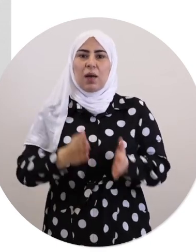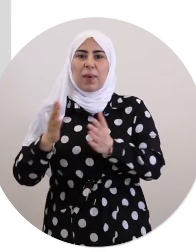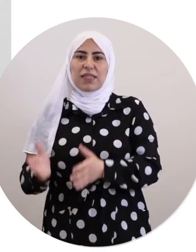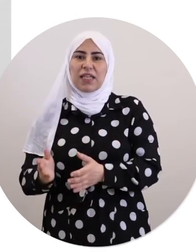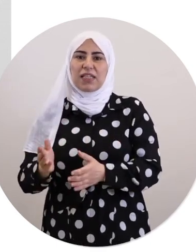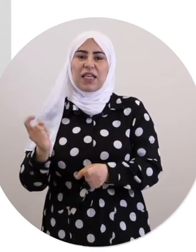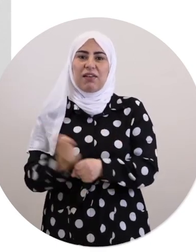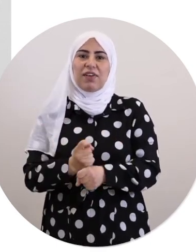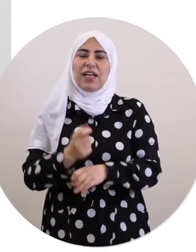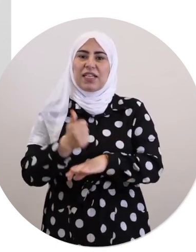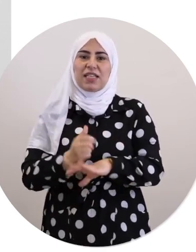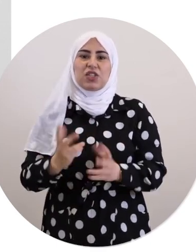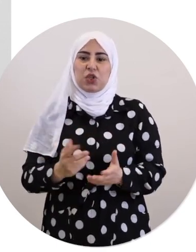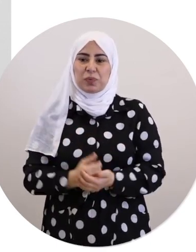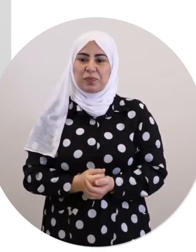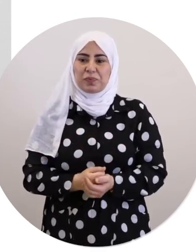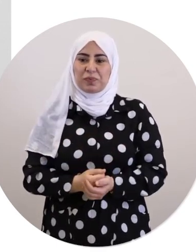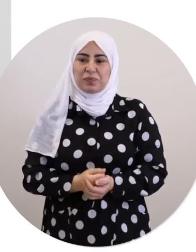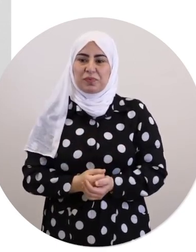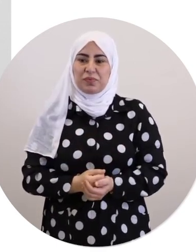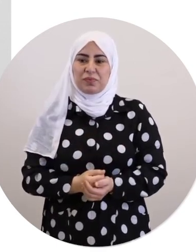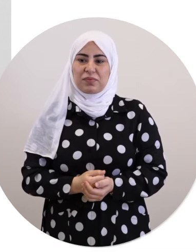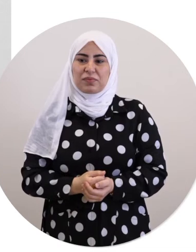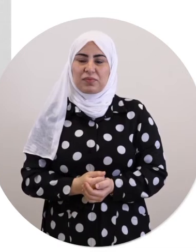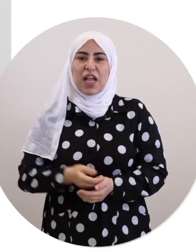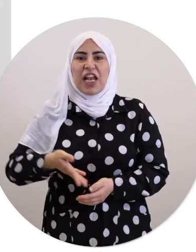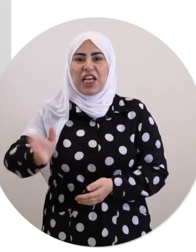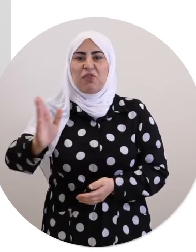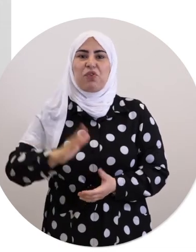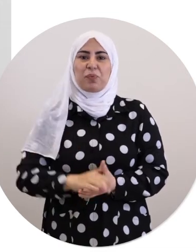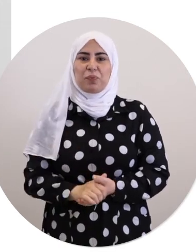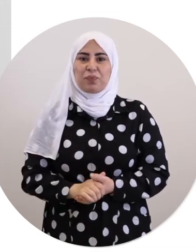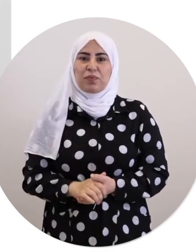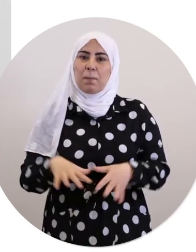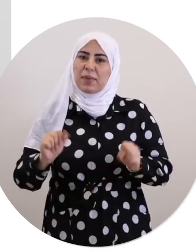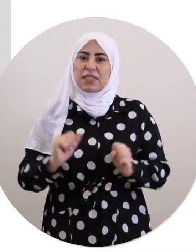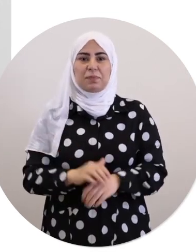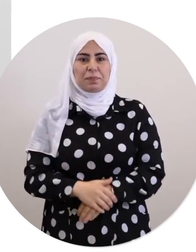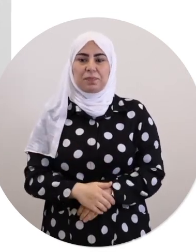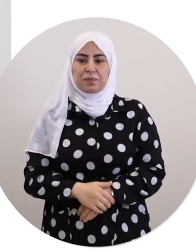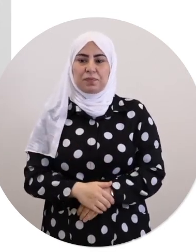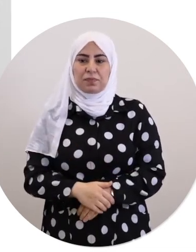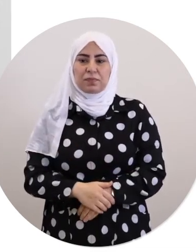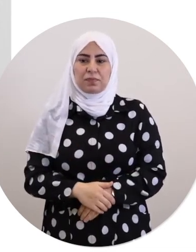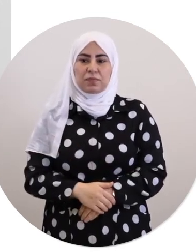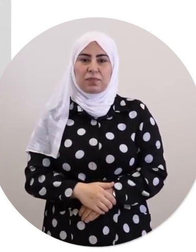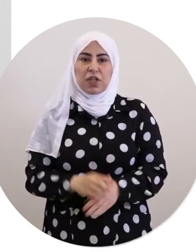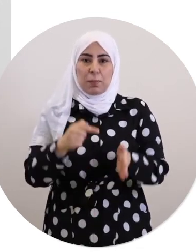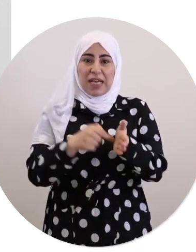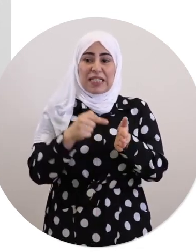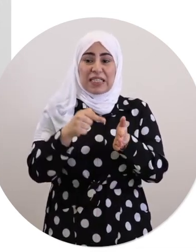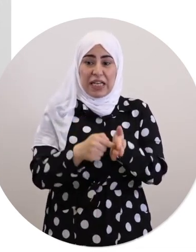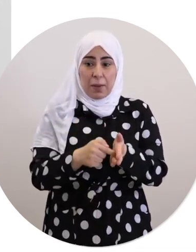class without permission. And notice, because we used does, what did we remove from the verb? We removed the